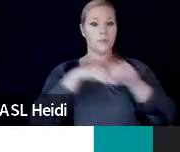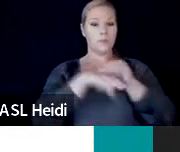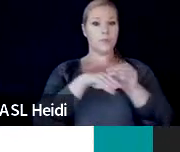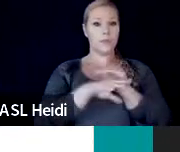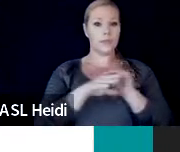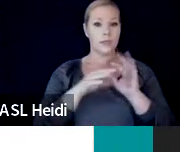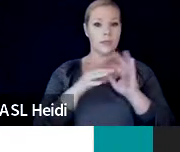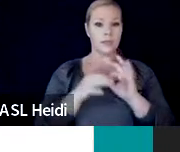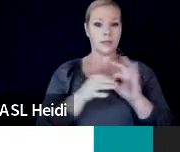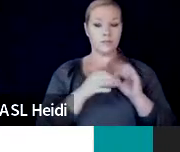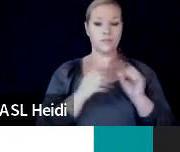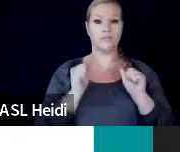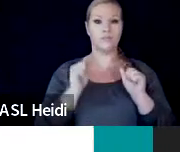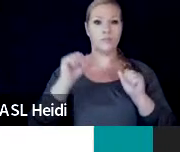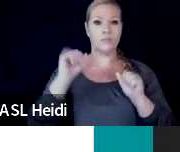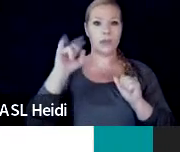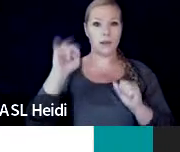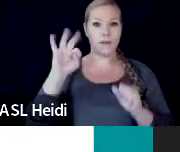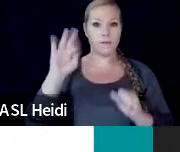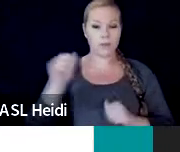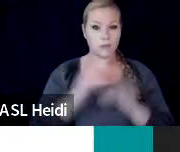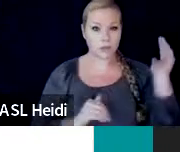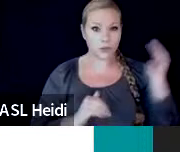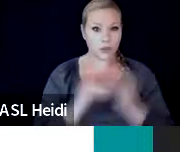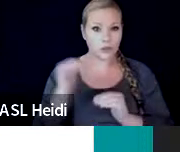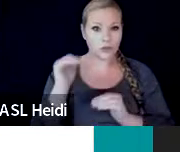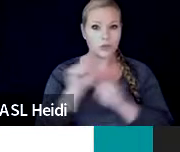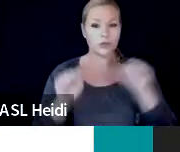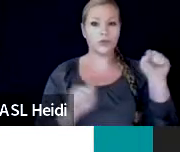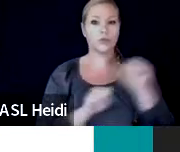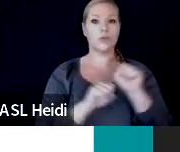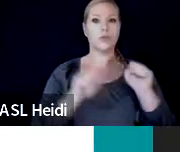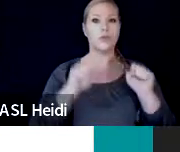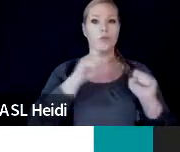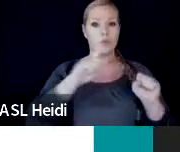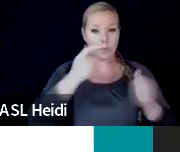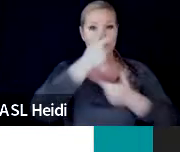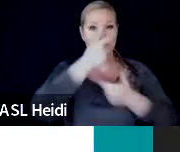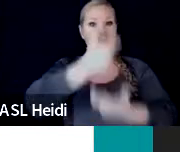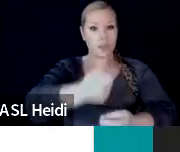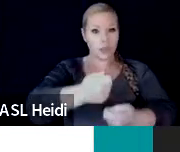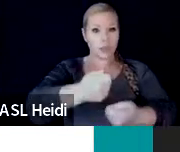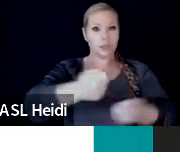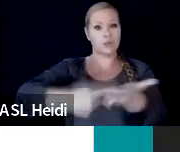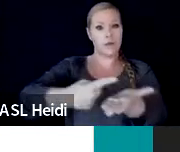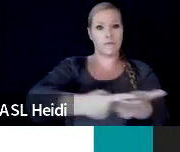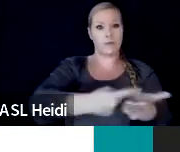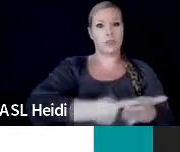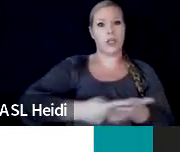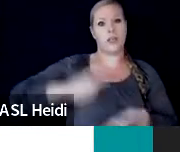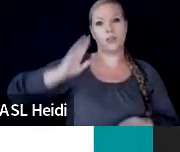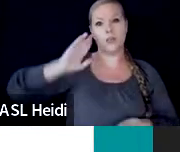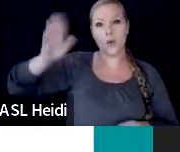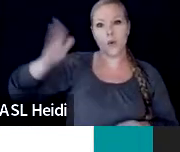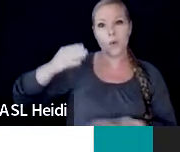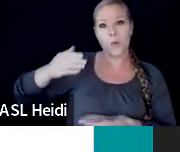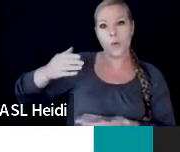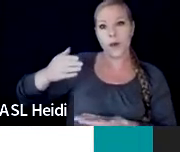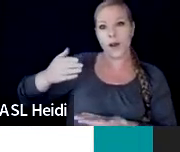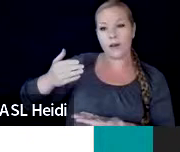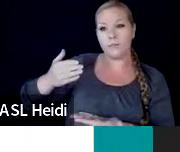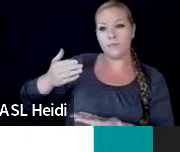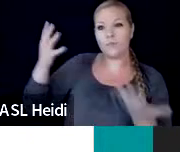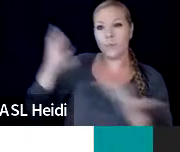through infrastructure. So it'll be an interesting conversation to talk about what